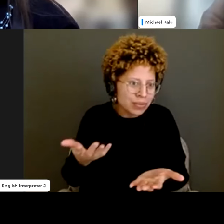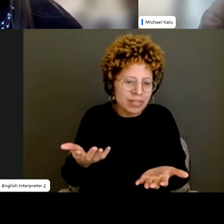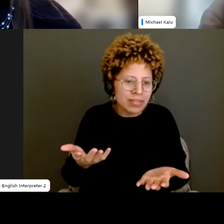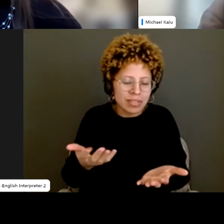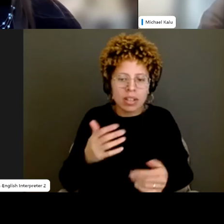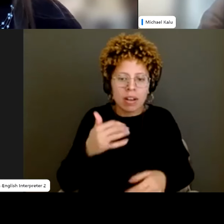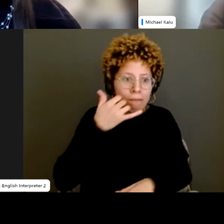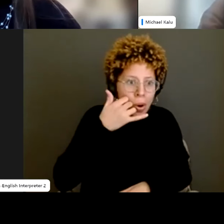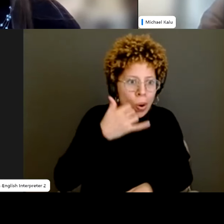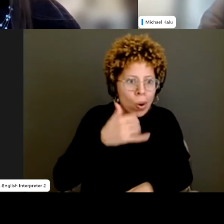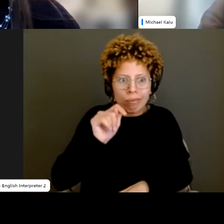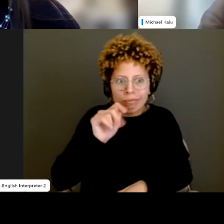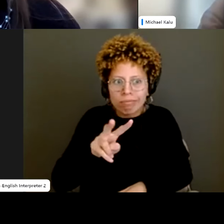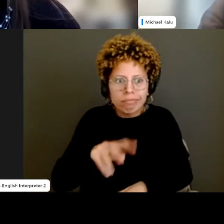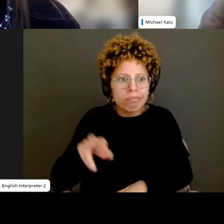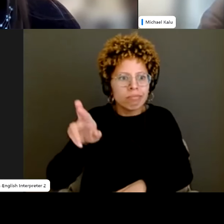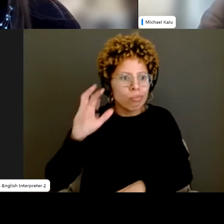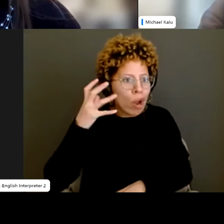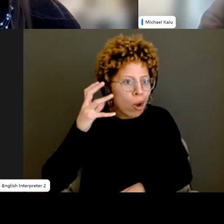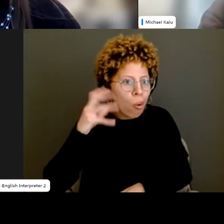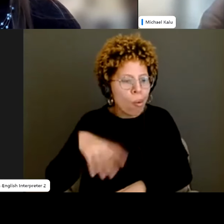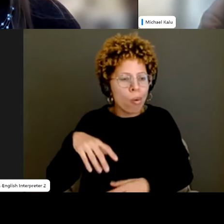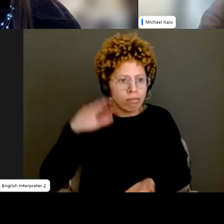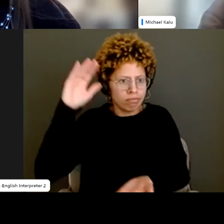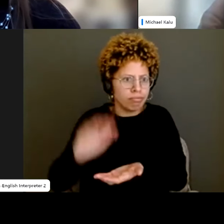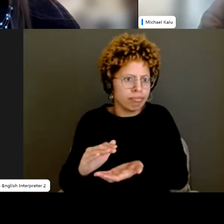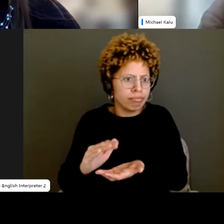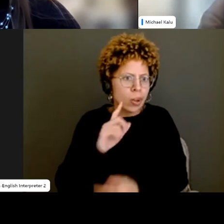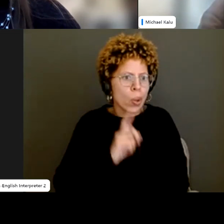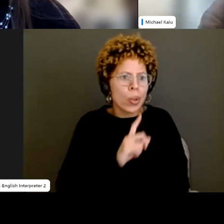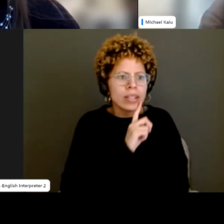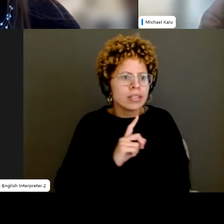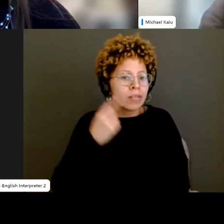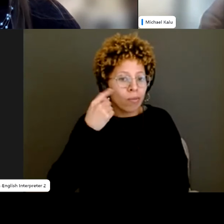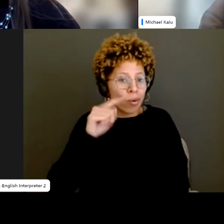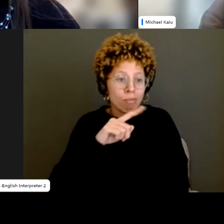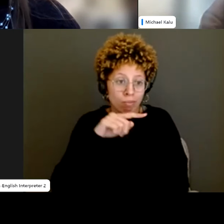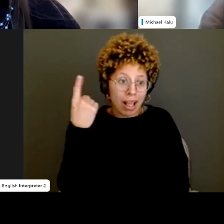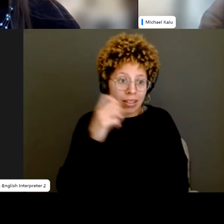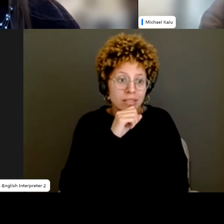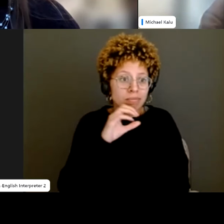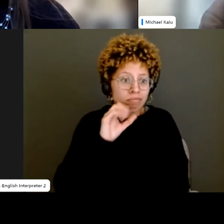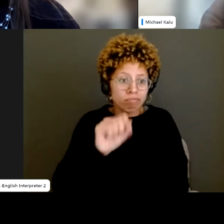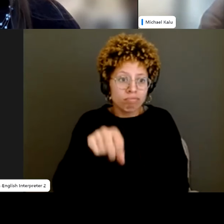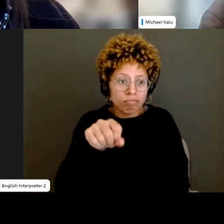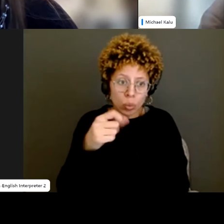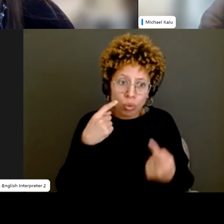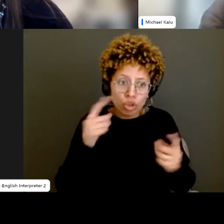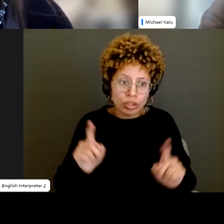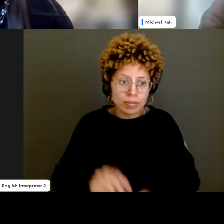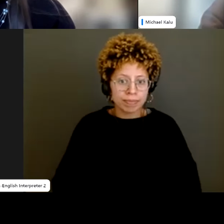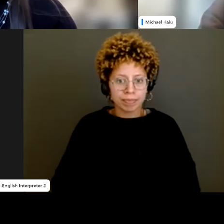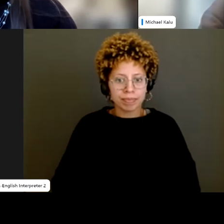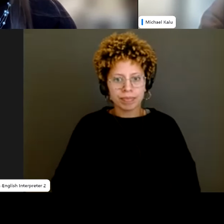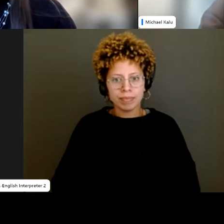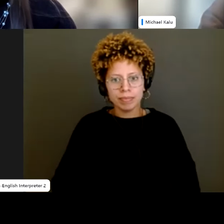telephone, television, and radio plays in reducing loneliness among Black seniors. Great, thank you. We